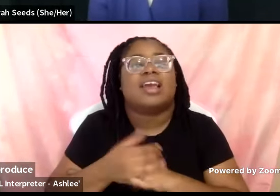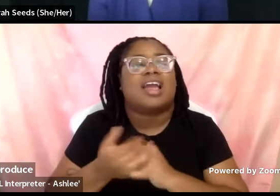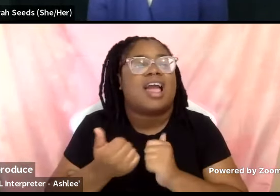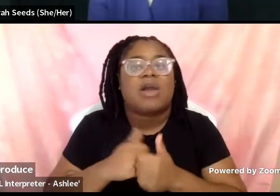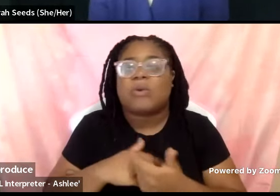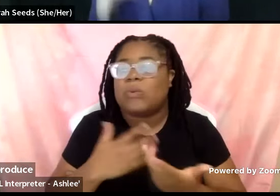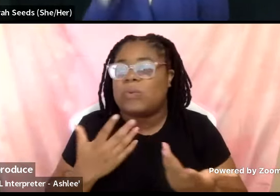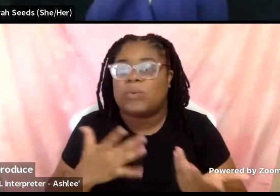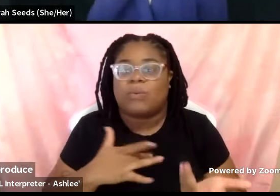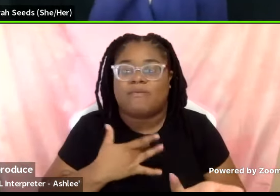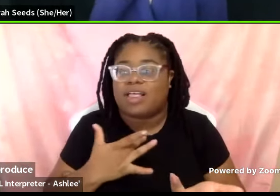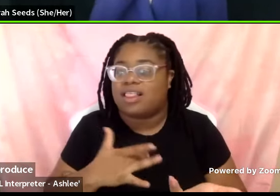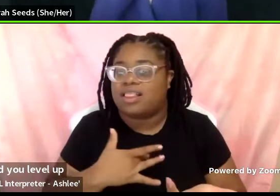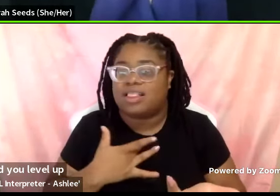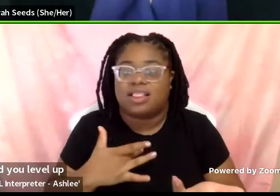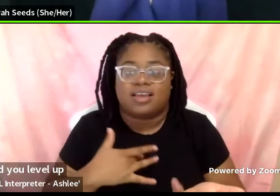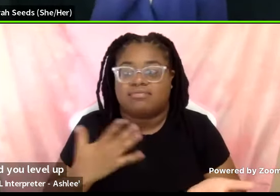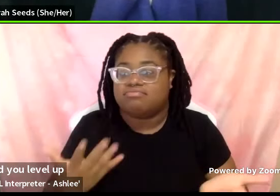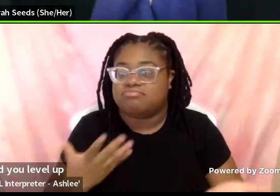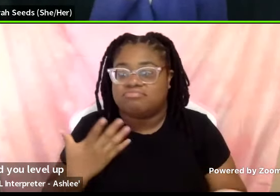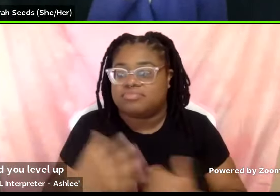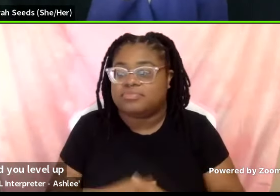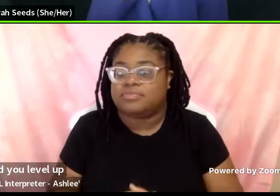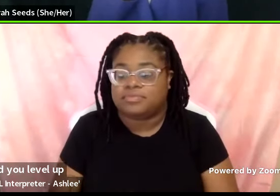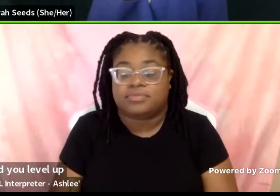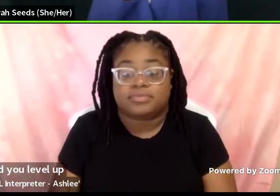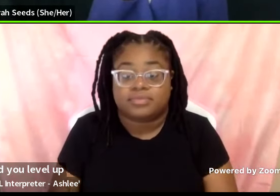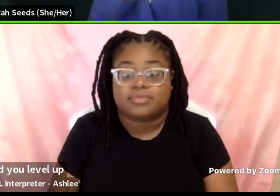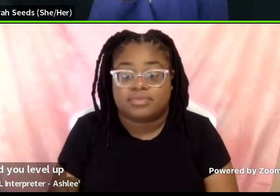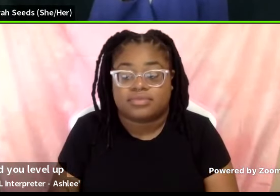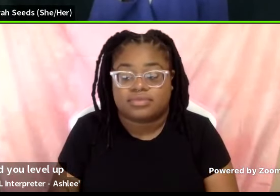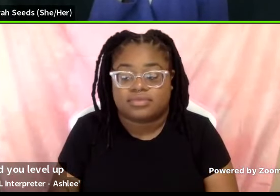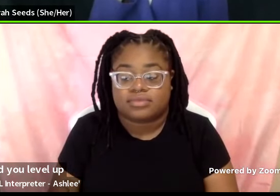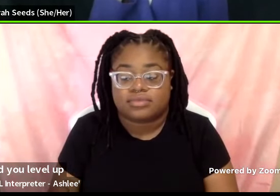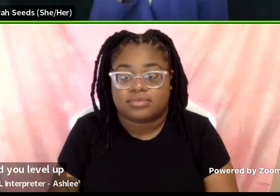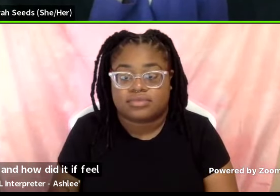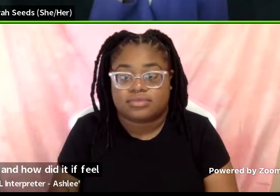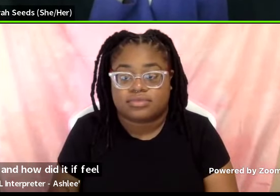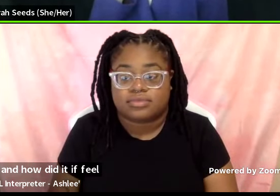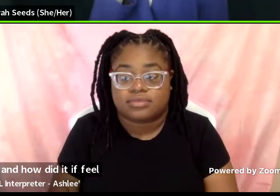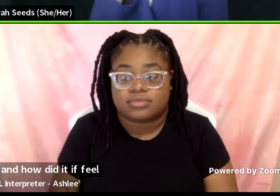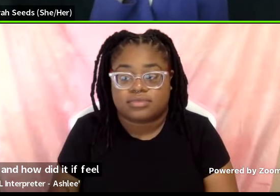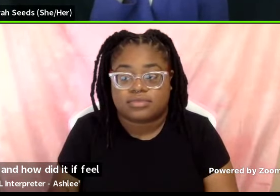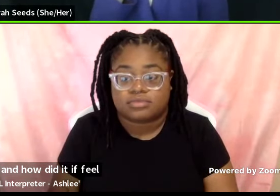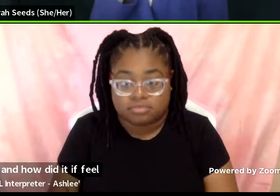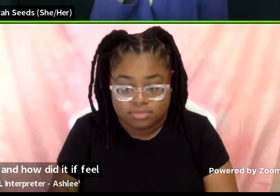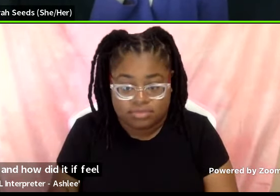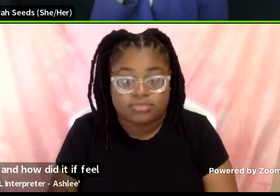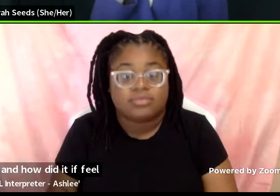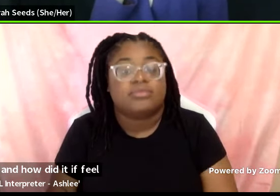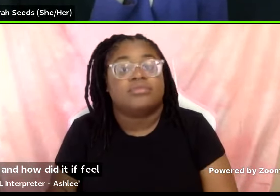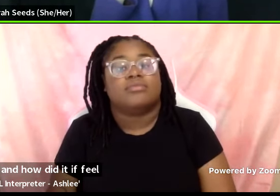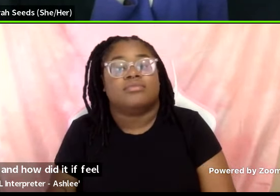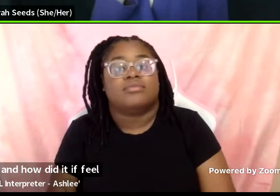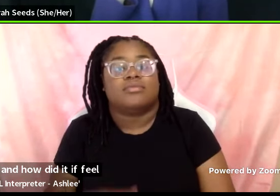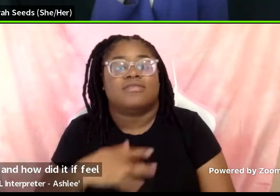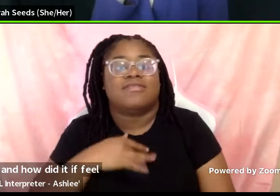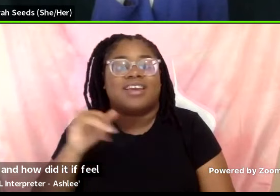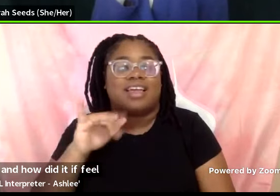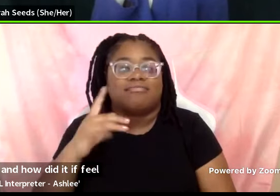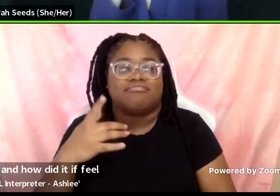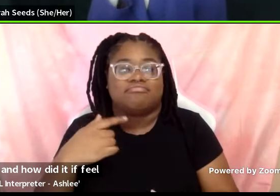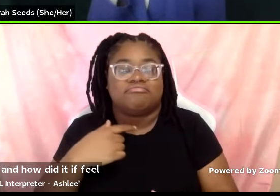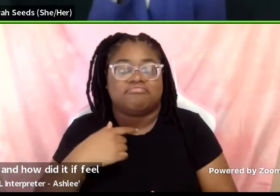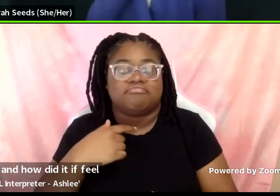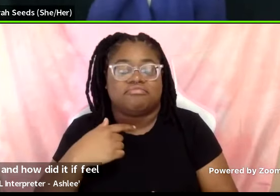it feel with this female project? I always just feel like, for lack of a better word, game recognizes game. You know,